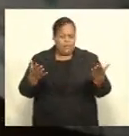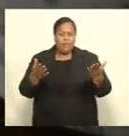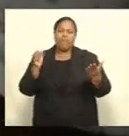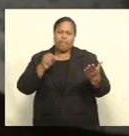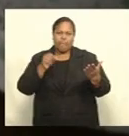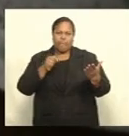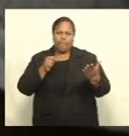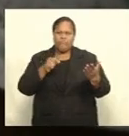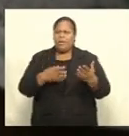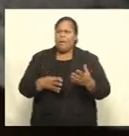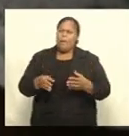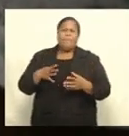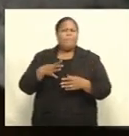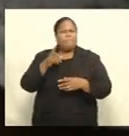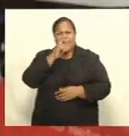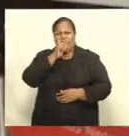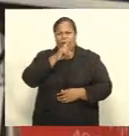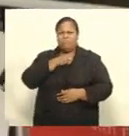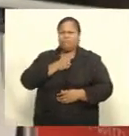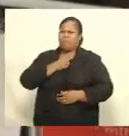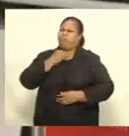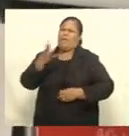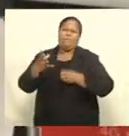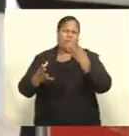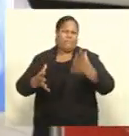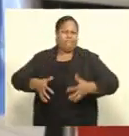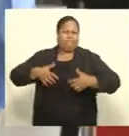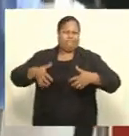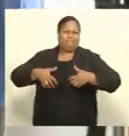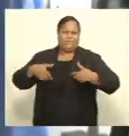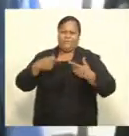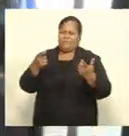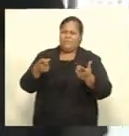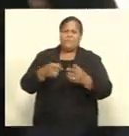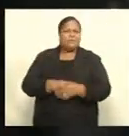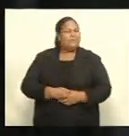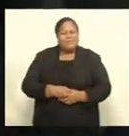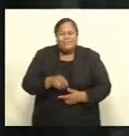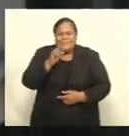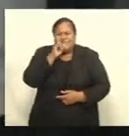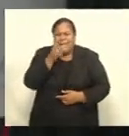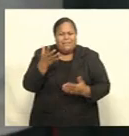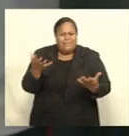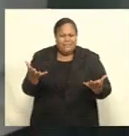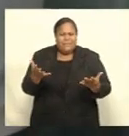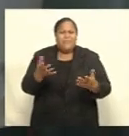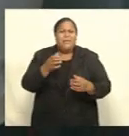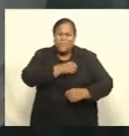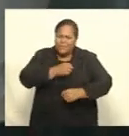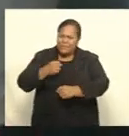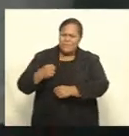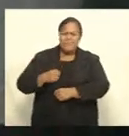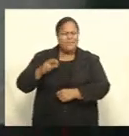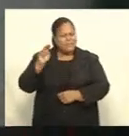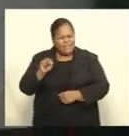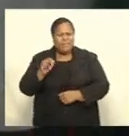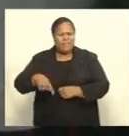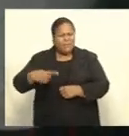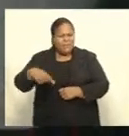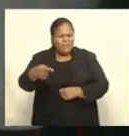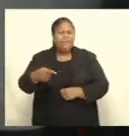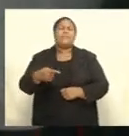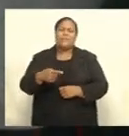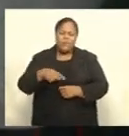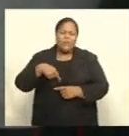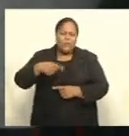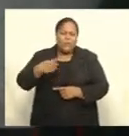on social media, will not detract the military from doing what is required of them. He maintains they will continue to do